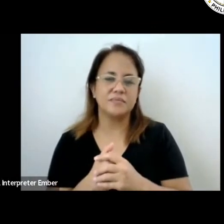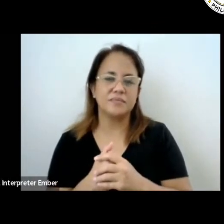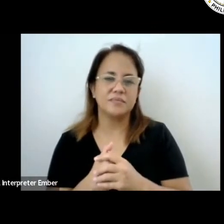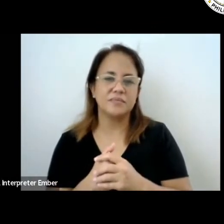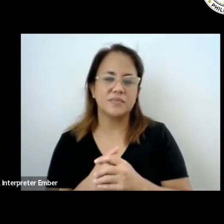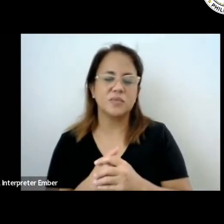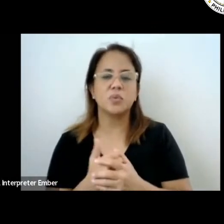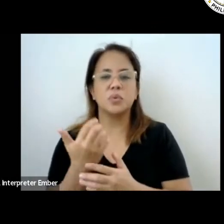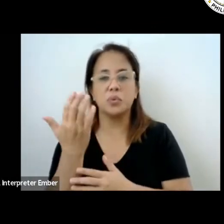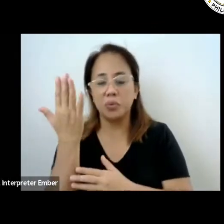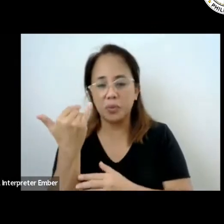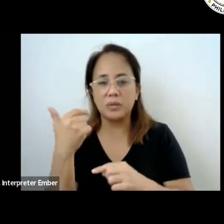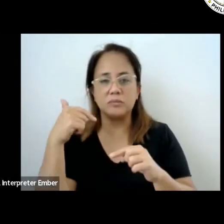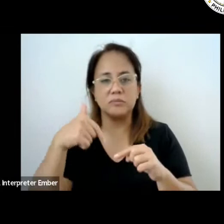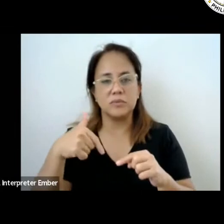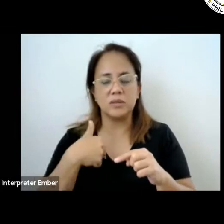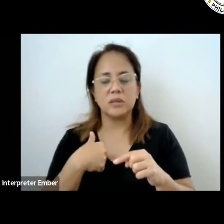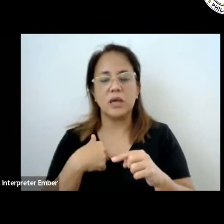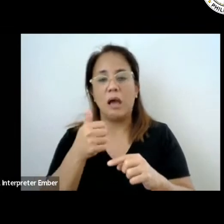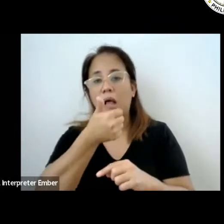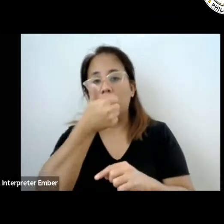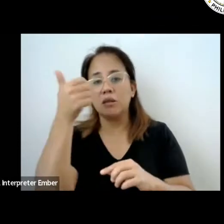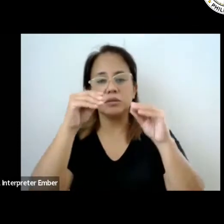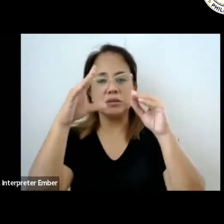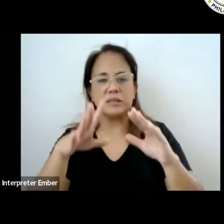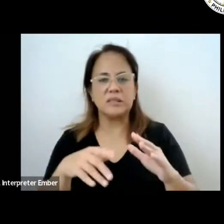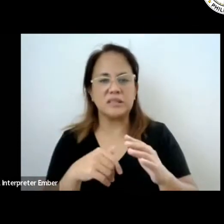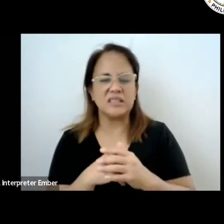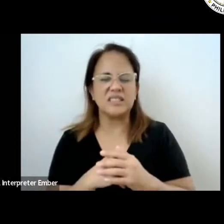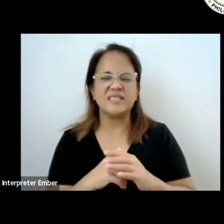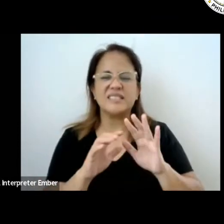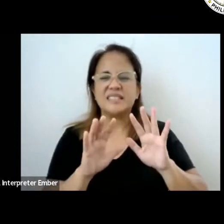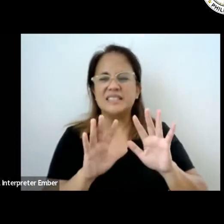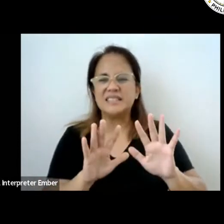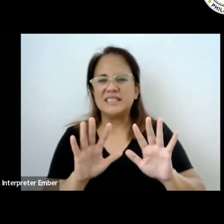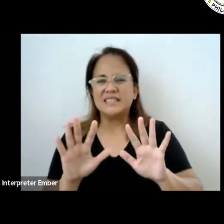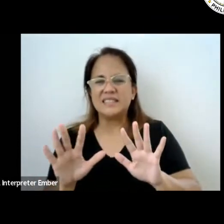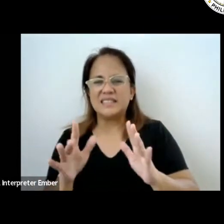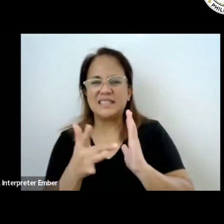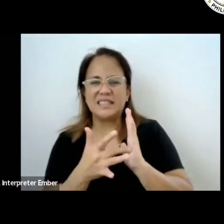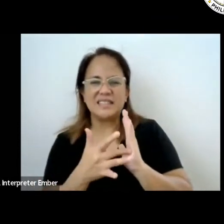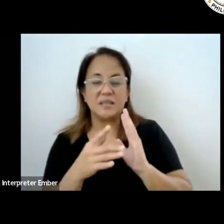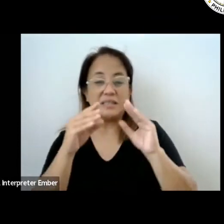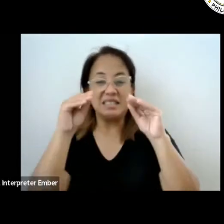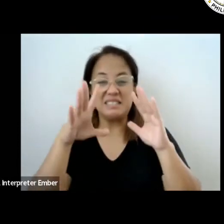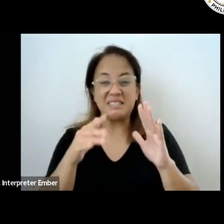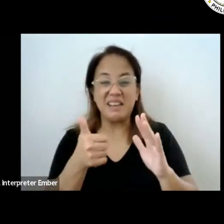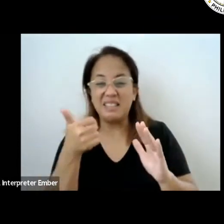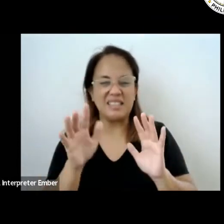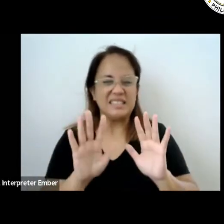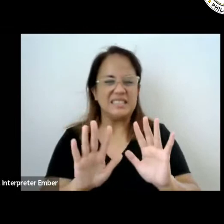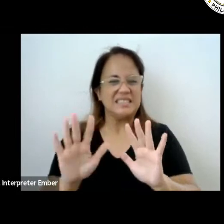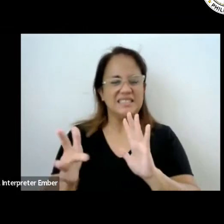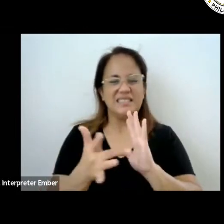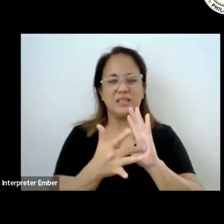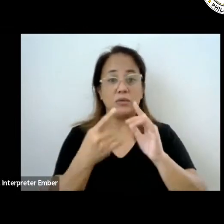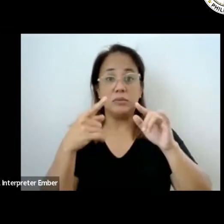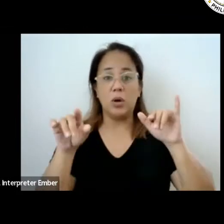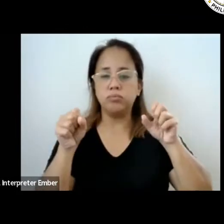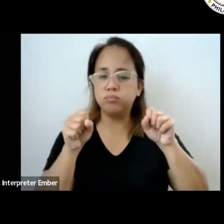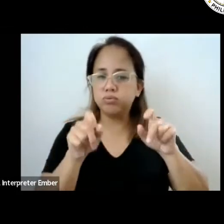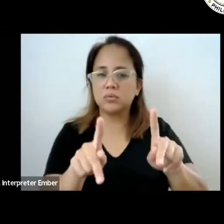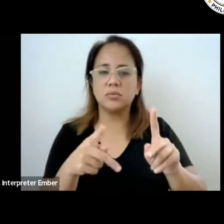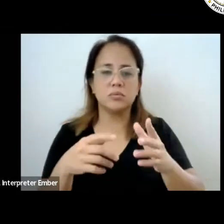kasi merong mga other teachers na medyo averse sila sa technology. So I think this is an opportunity that we train